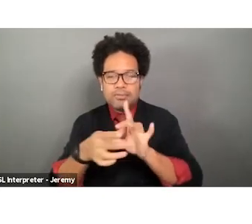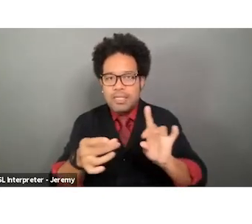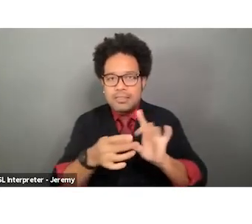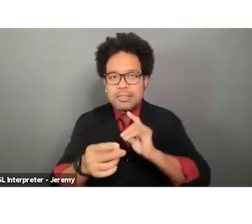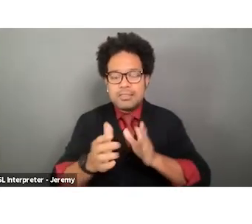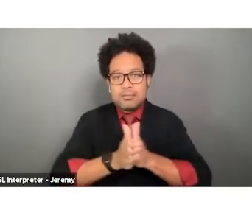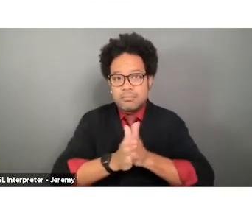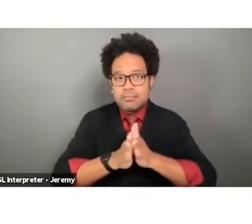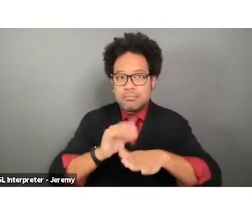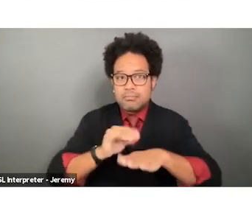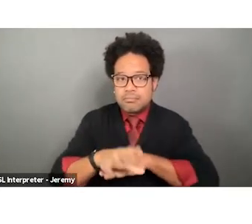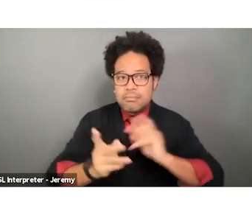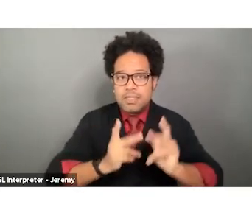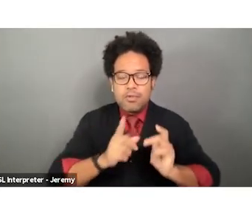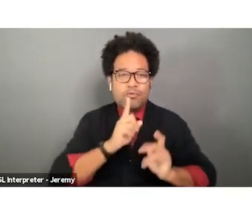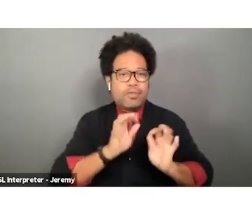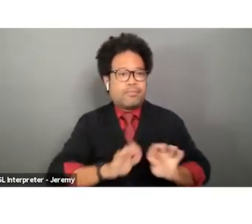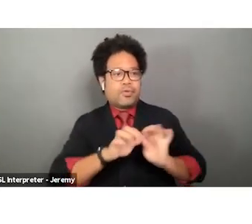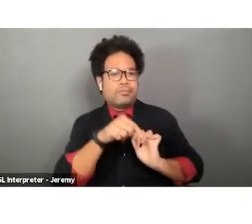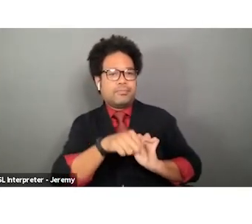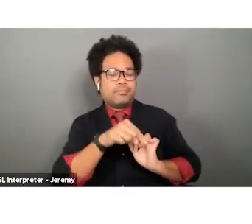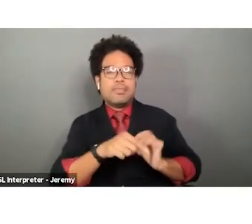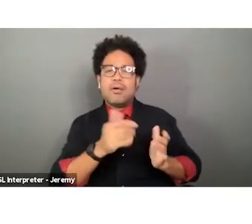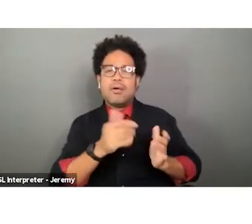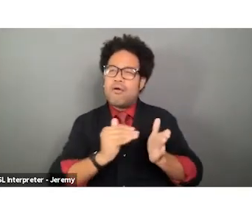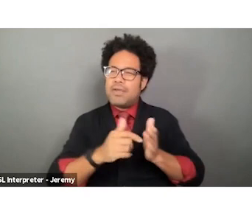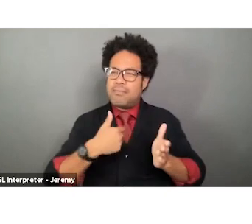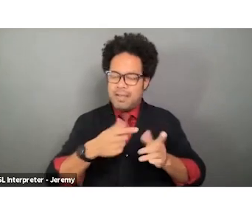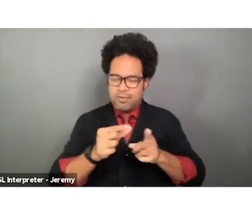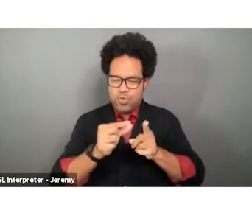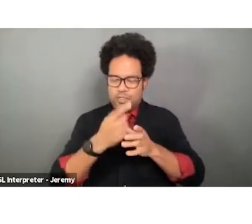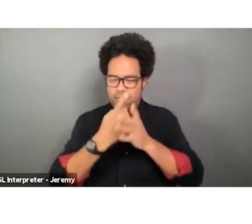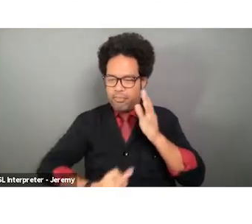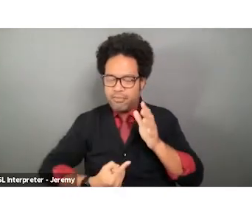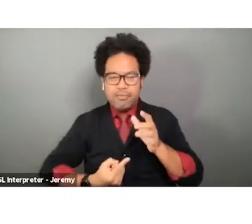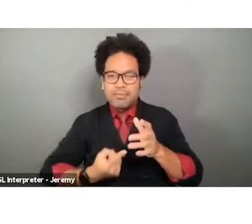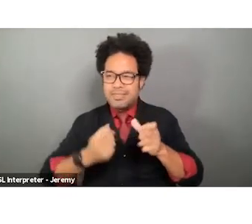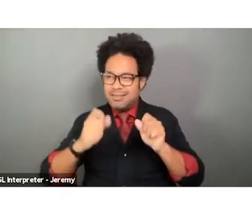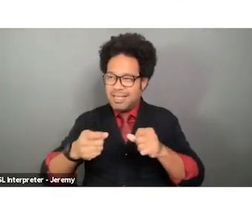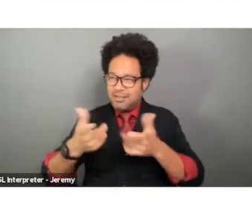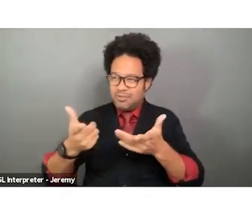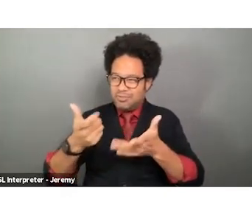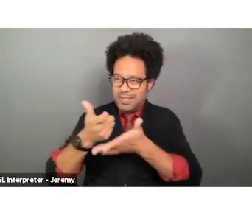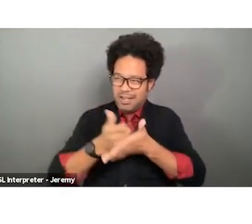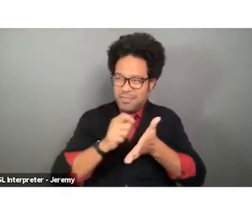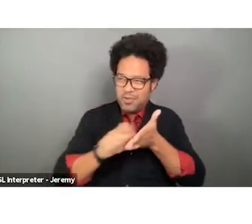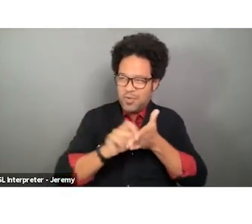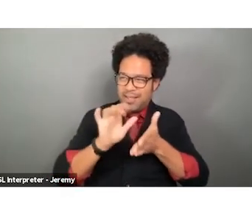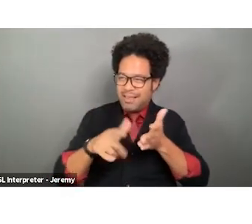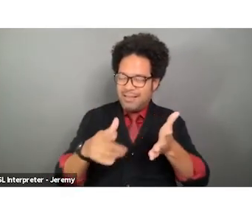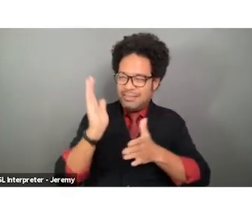people. These people are very important. There's often times that I get lost for words and I'm like, can someone just help me write this copy? I need those